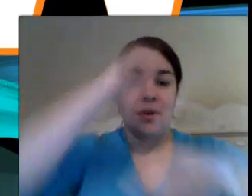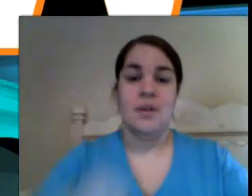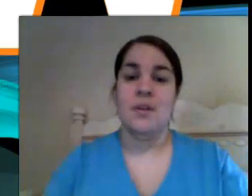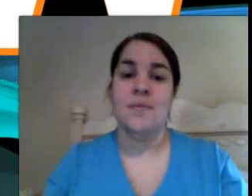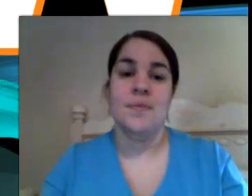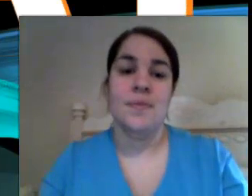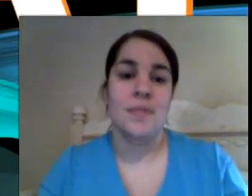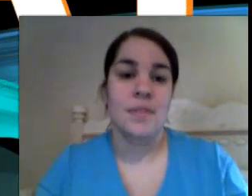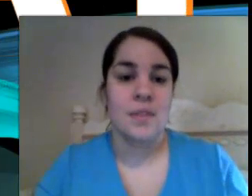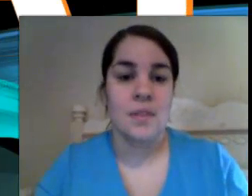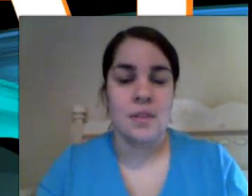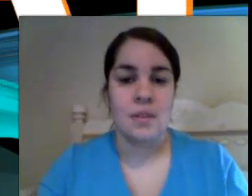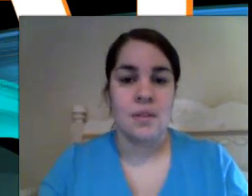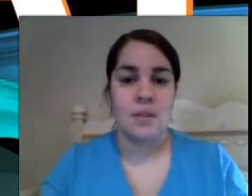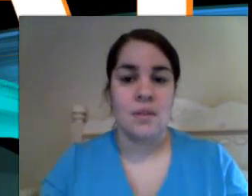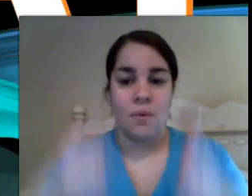slow.